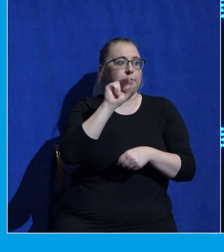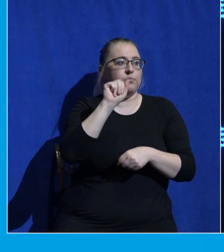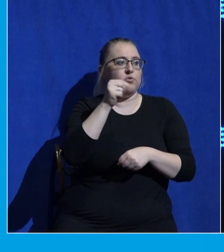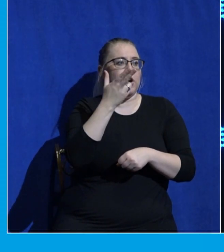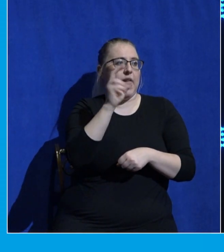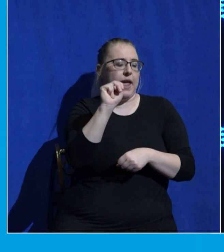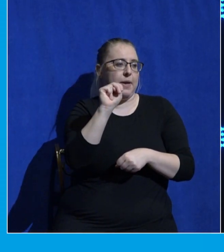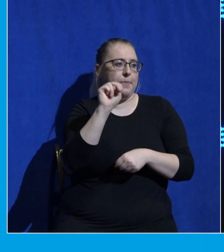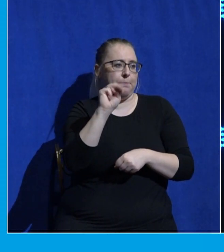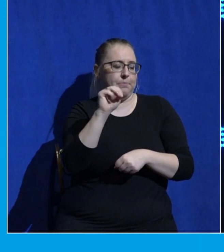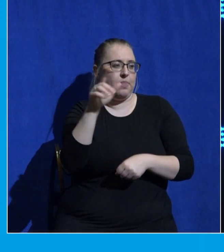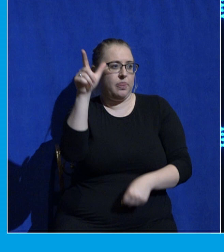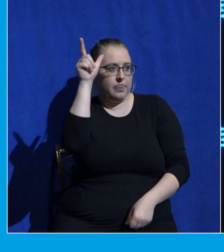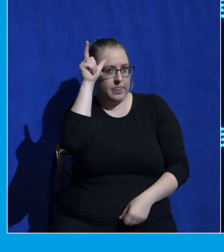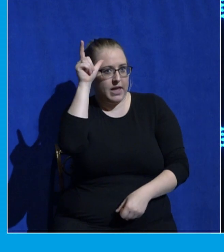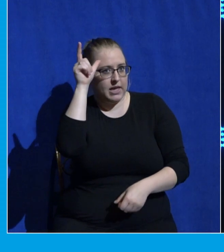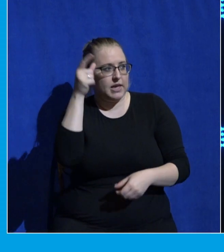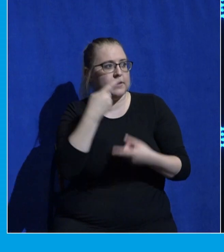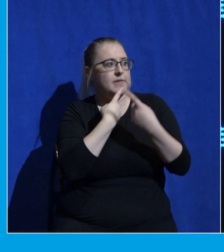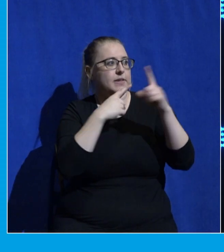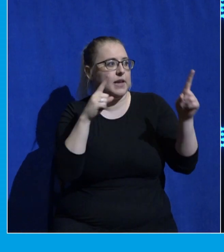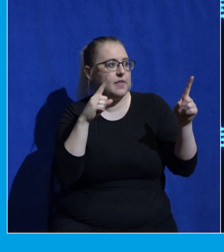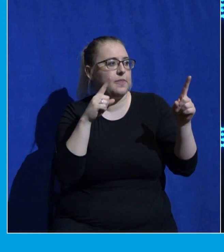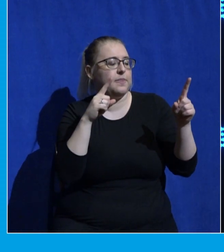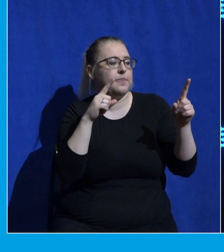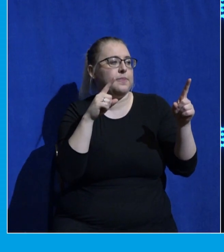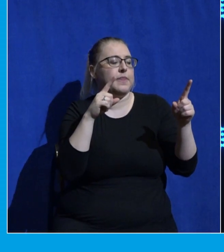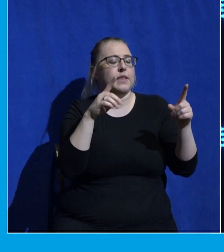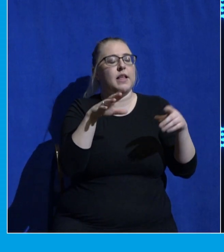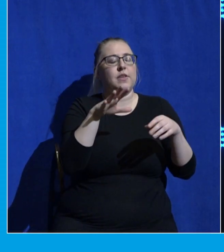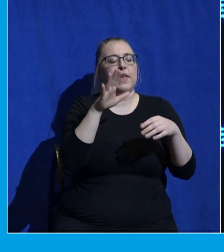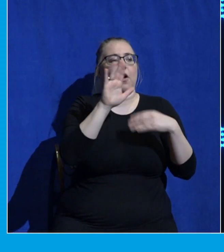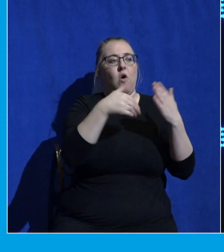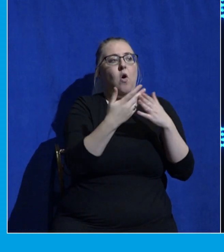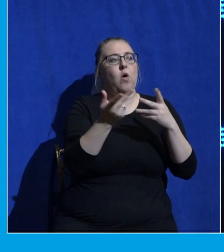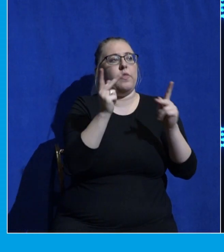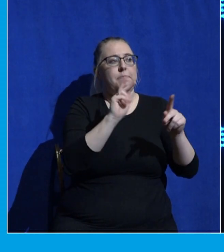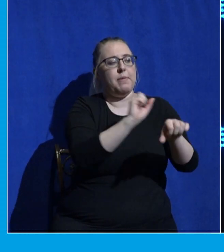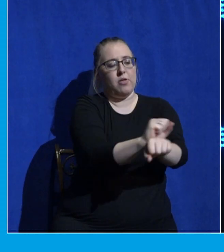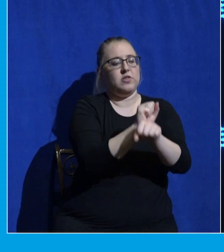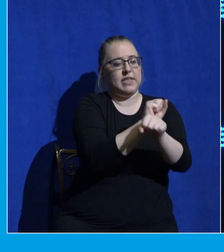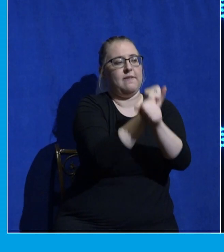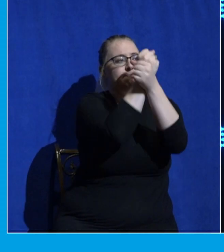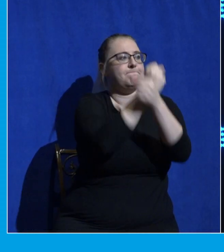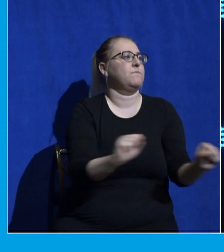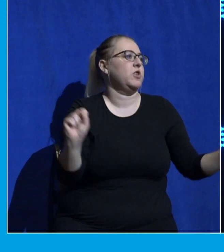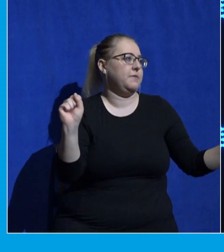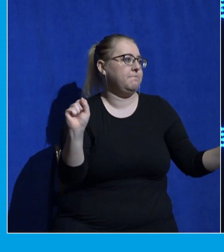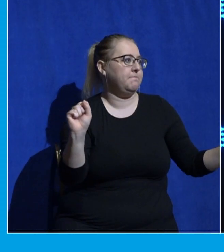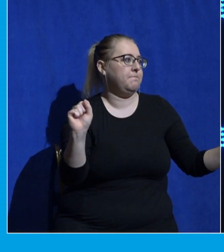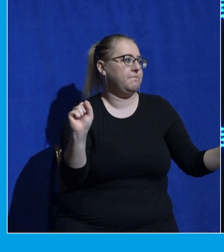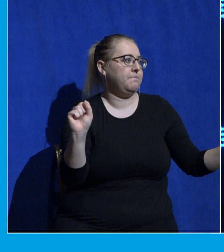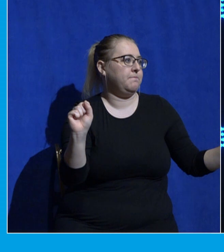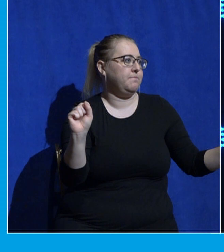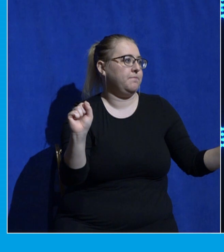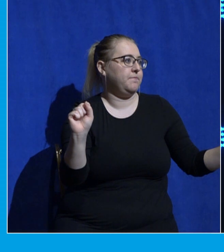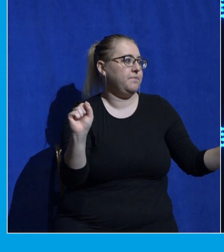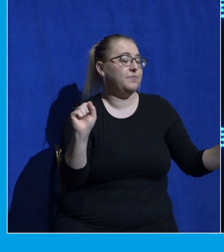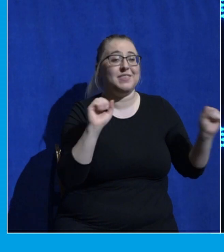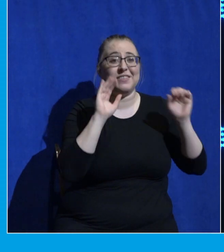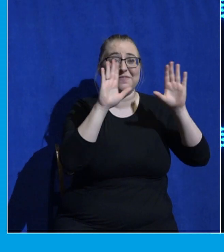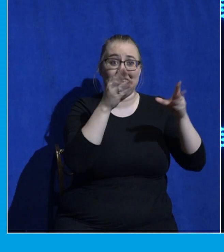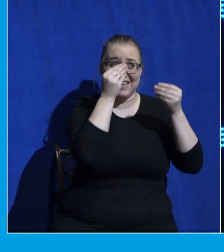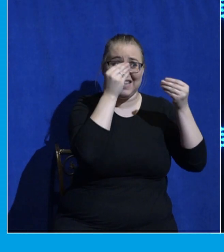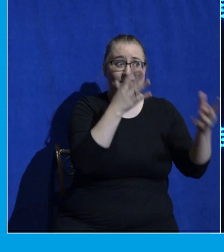Emancipation Proclamation, declaring that all people who are enslaved are hereby free. This is great news for